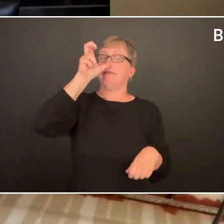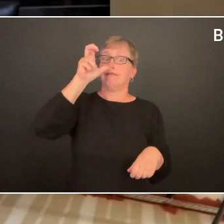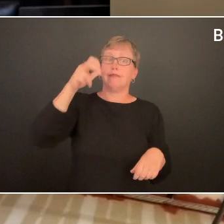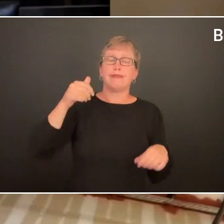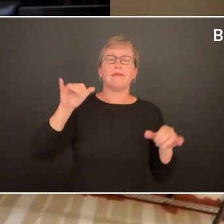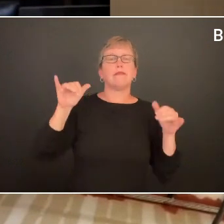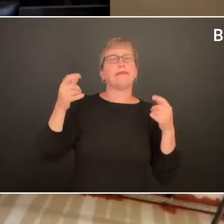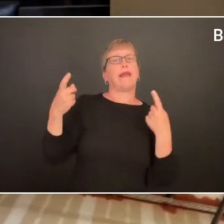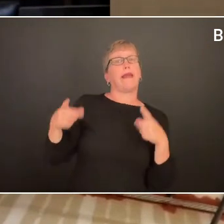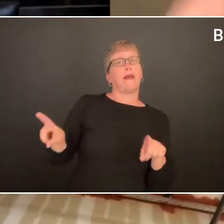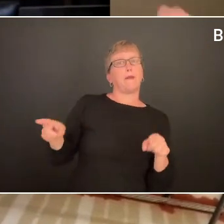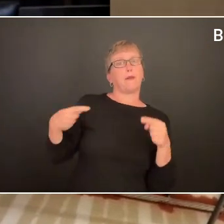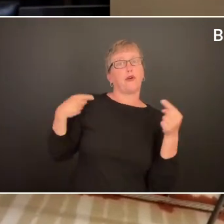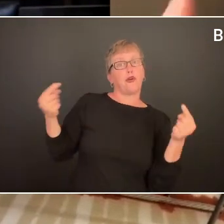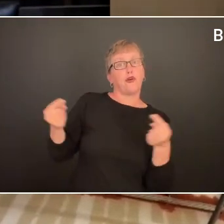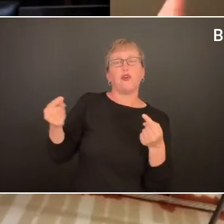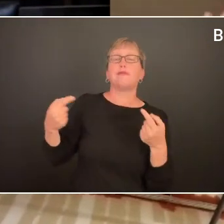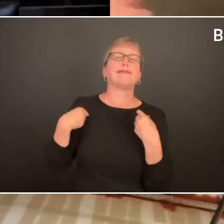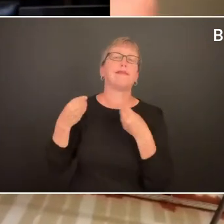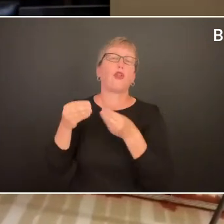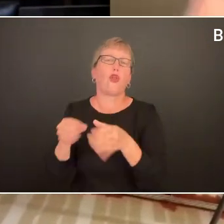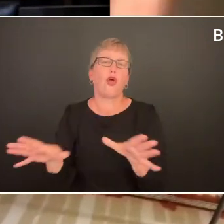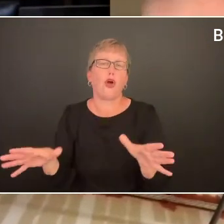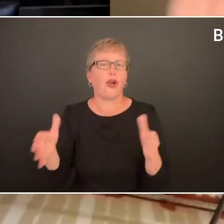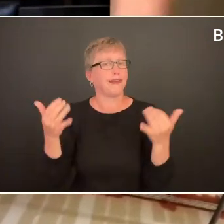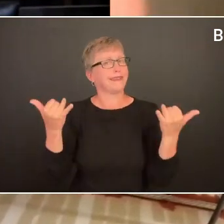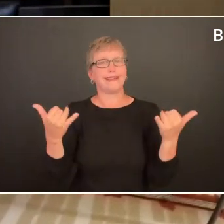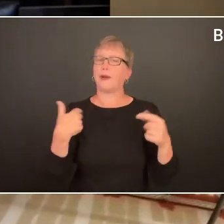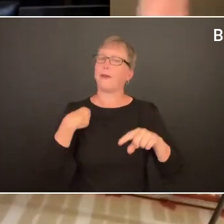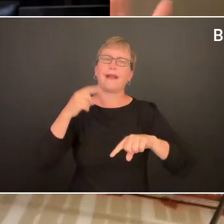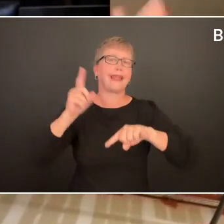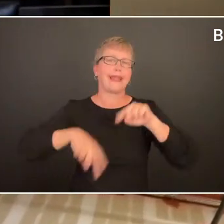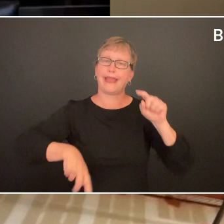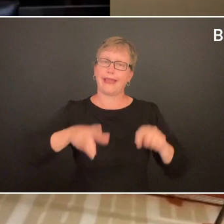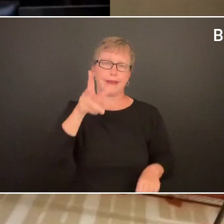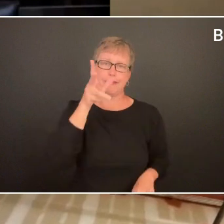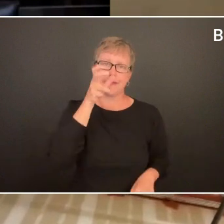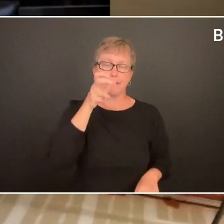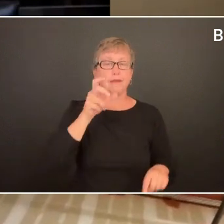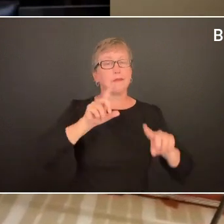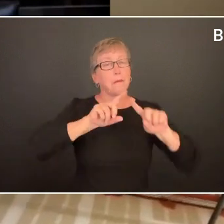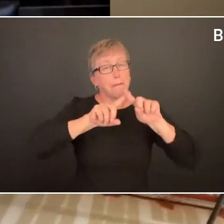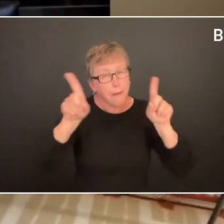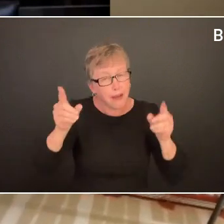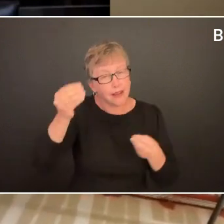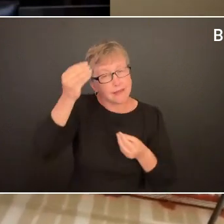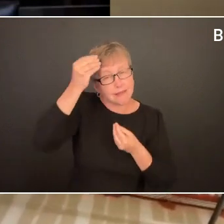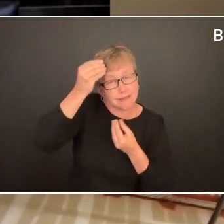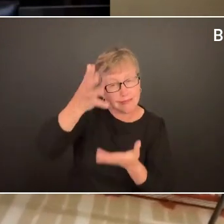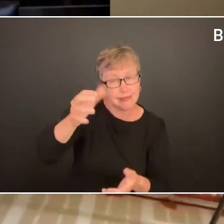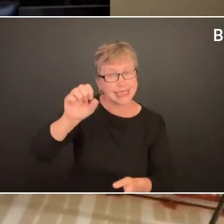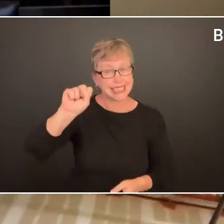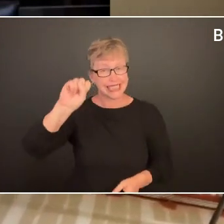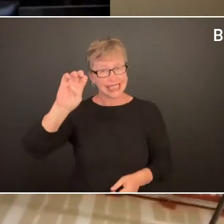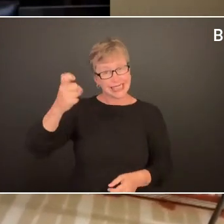just within 2 minutes, or in 45 seconds, another orgasm. And and then I lost